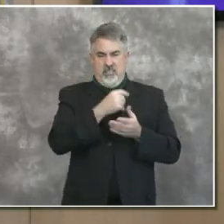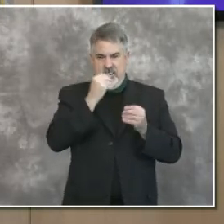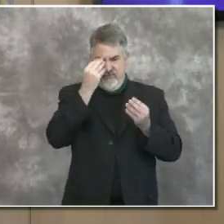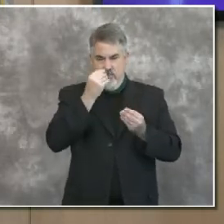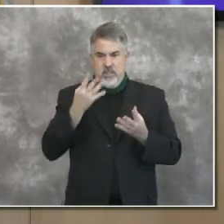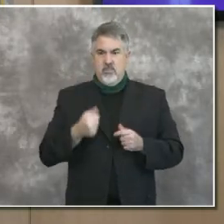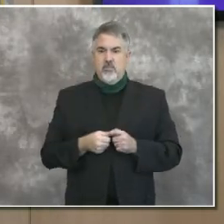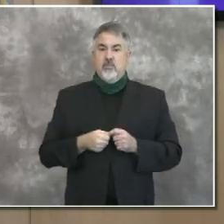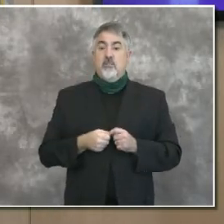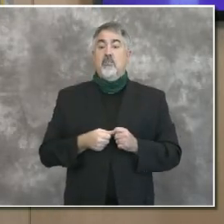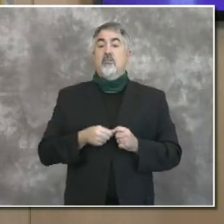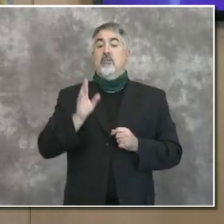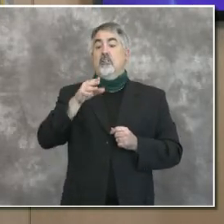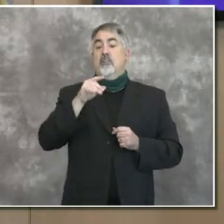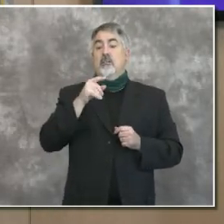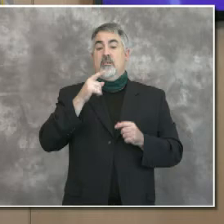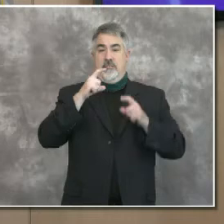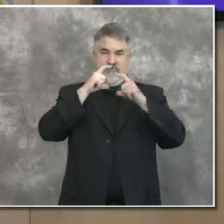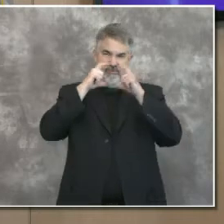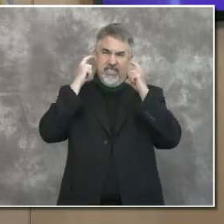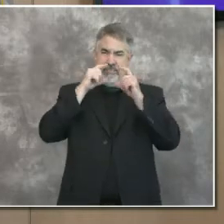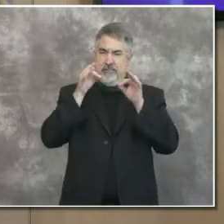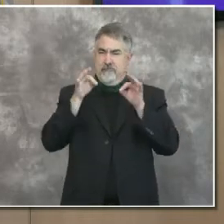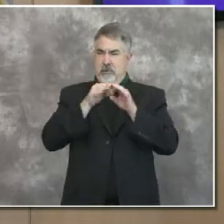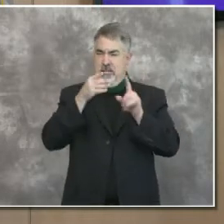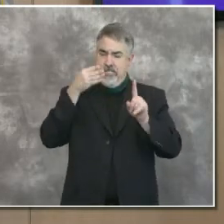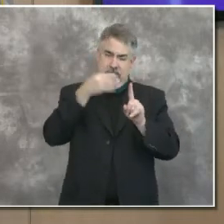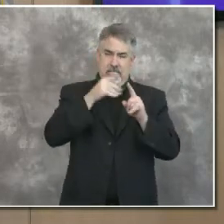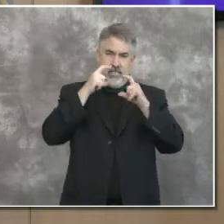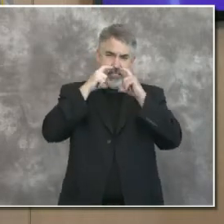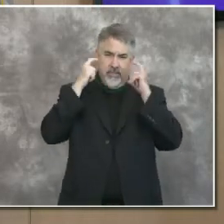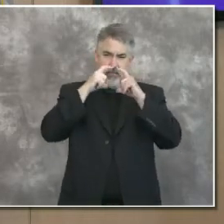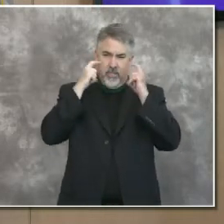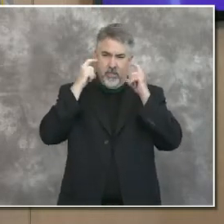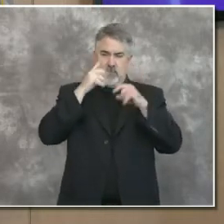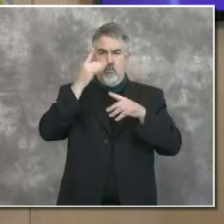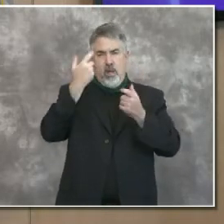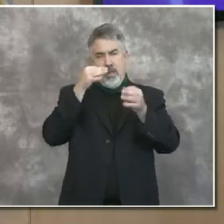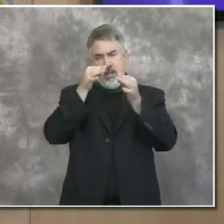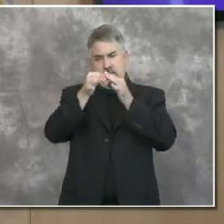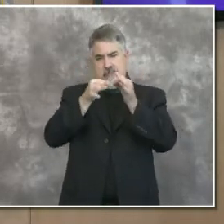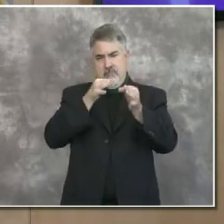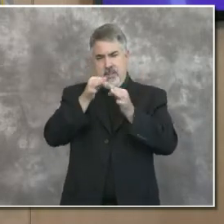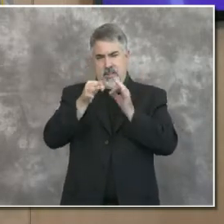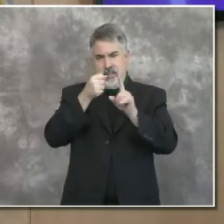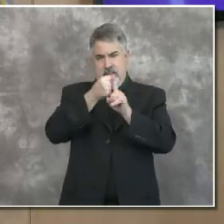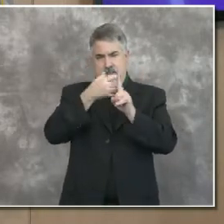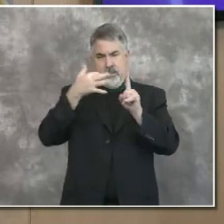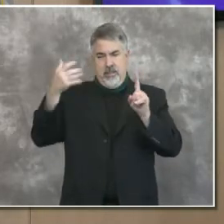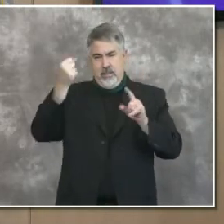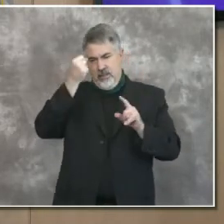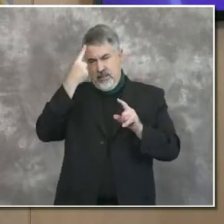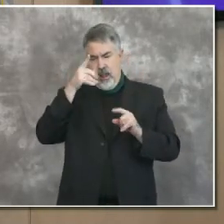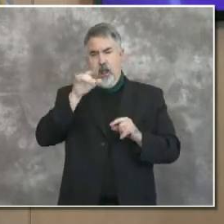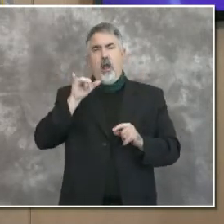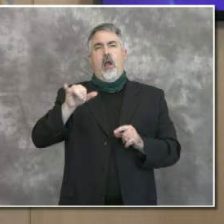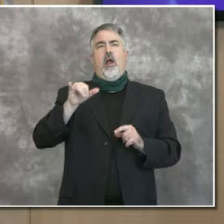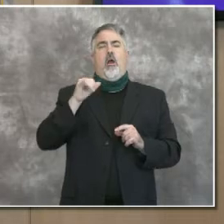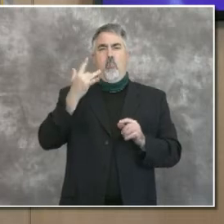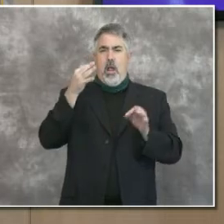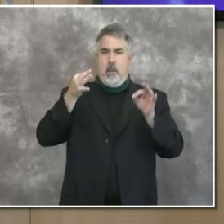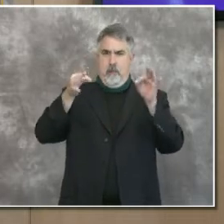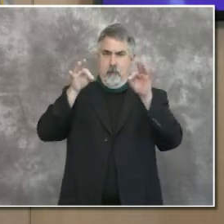facial coverings. So I'd like to put that in context and discuss things a little bit from a